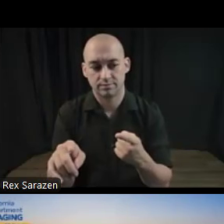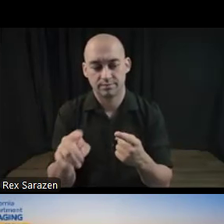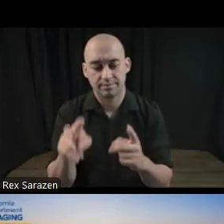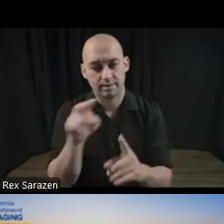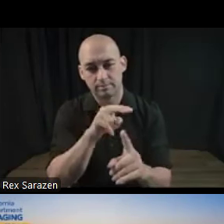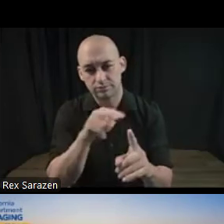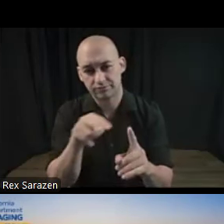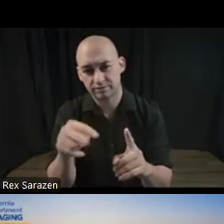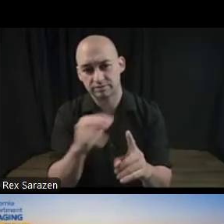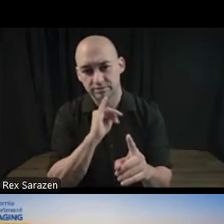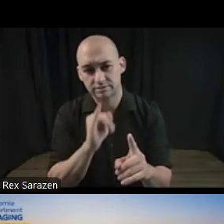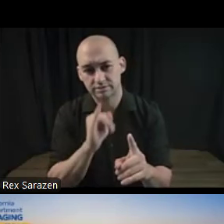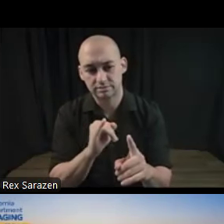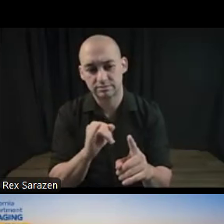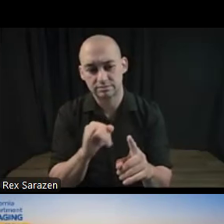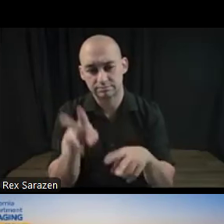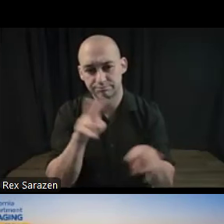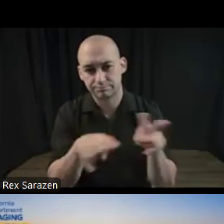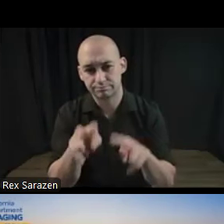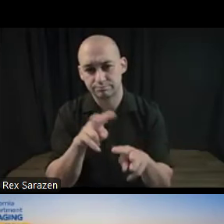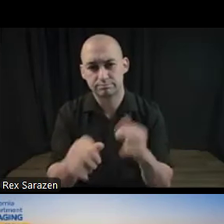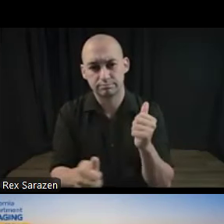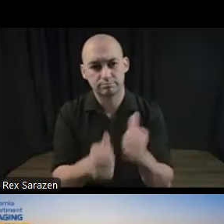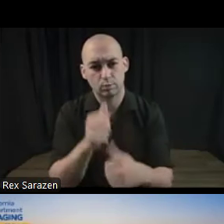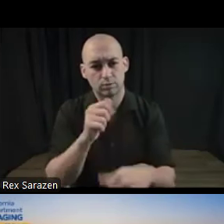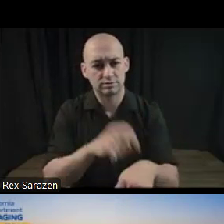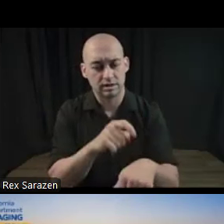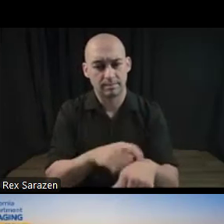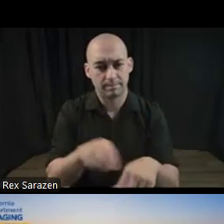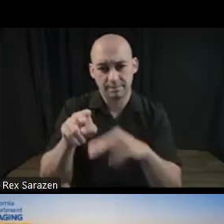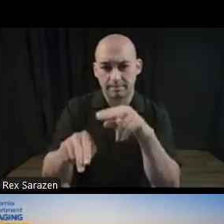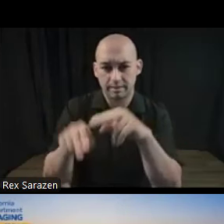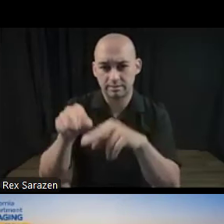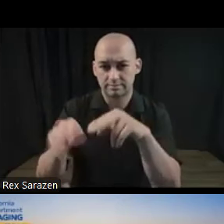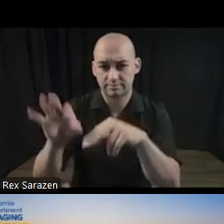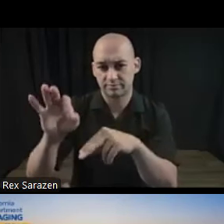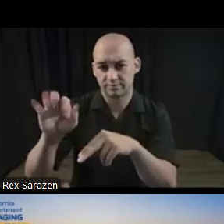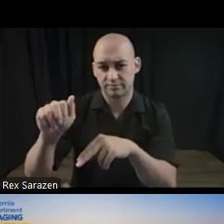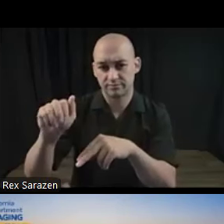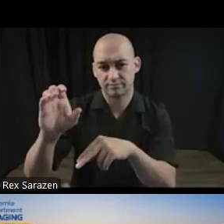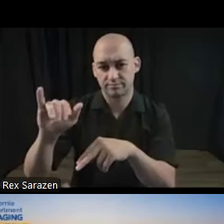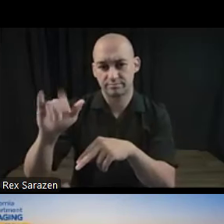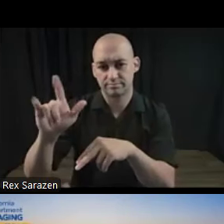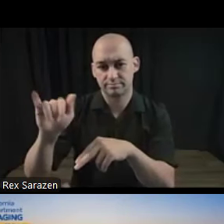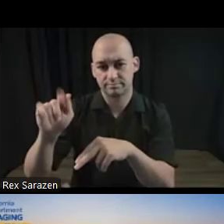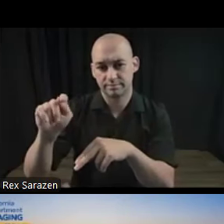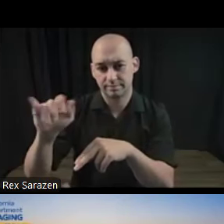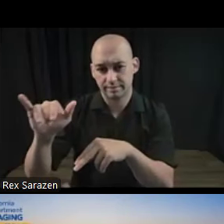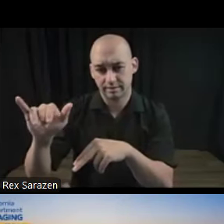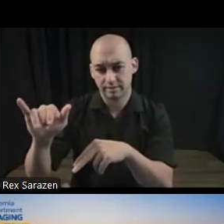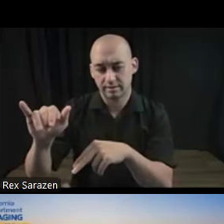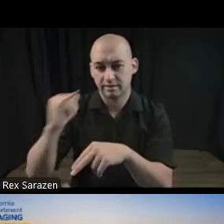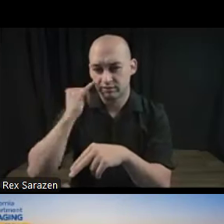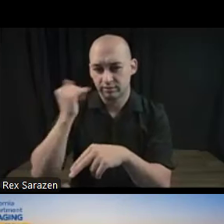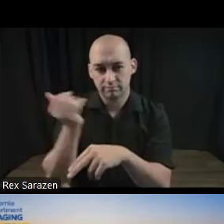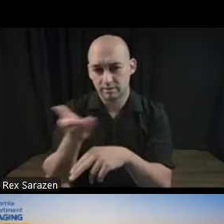though would be that most of the time, the facilities and if you have a facility of a certain